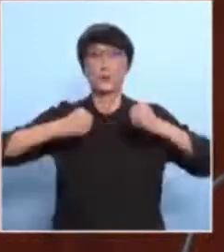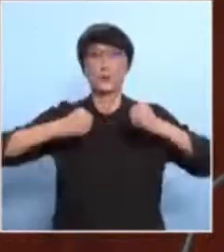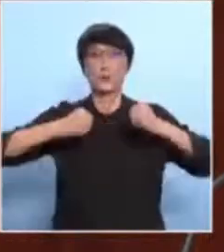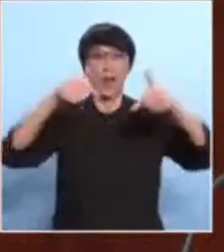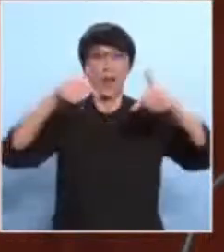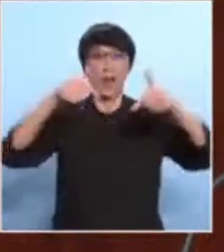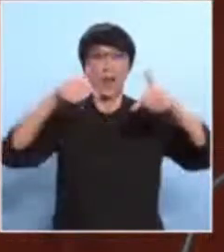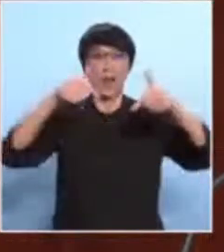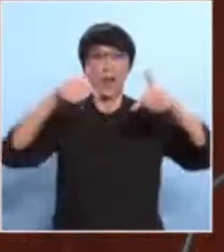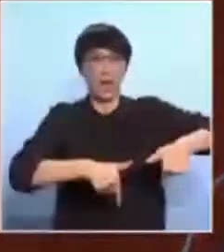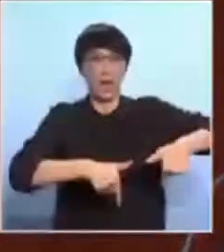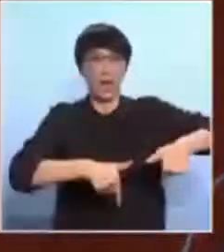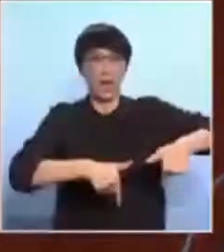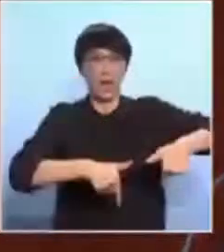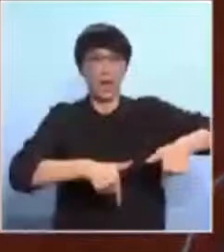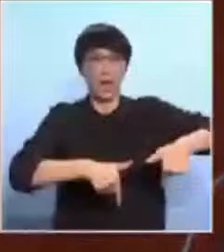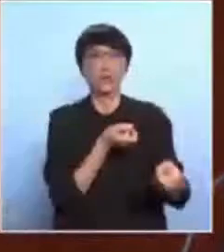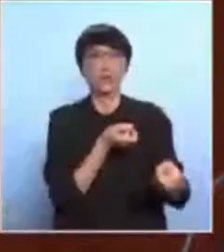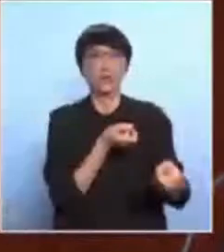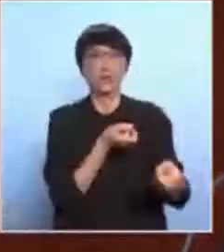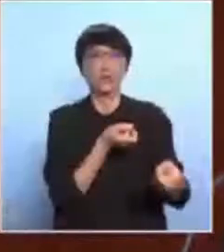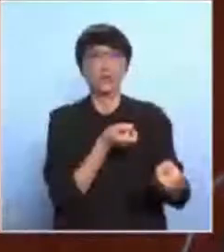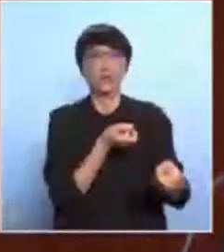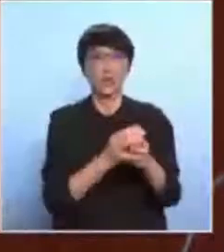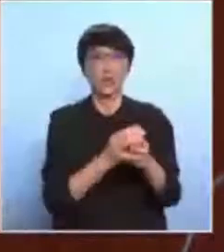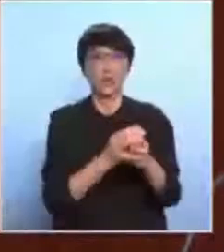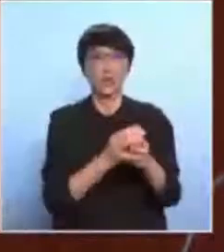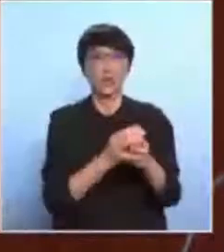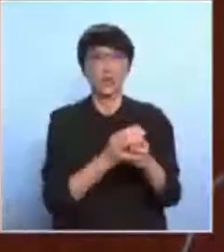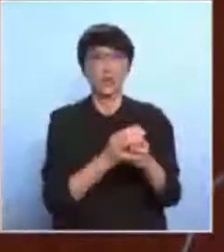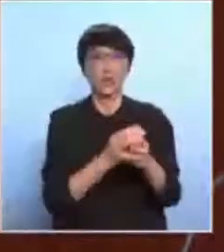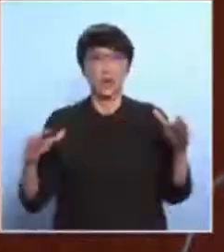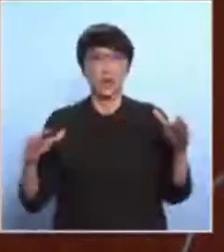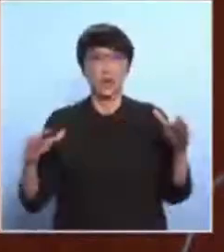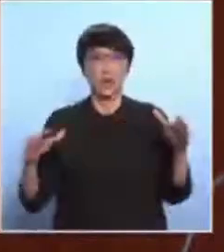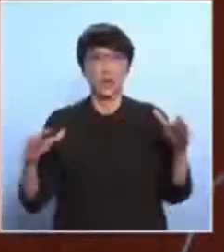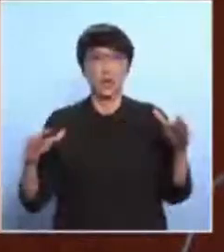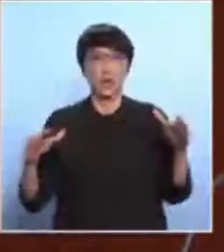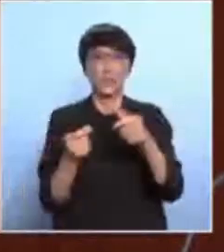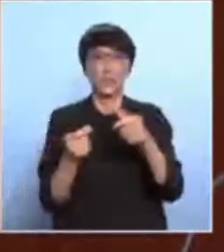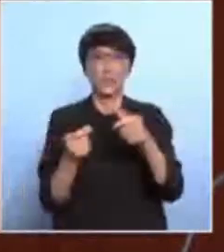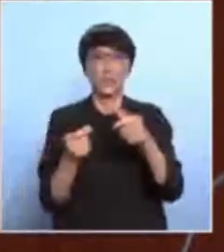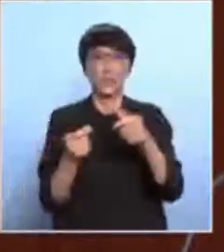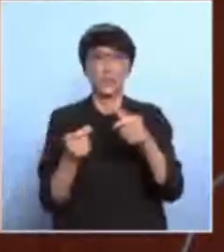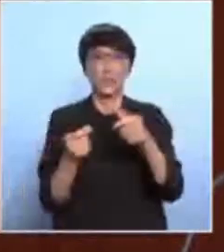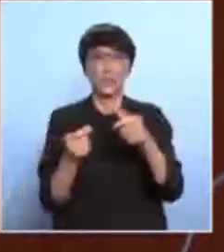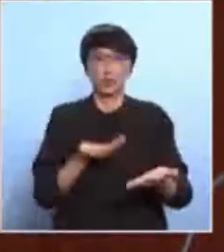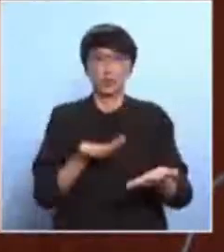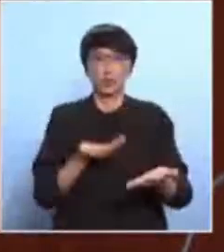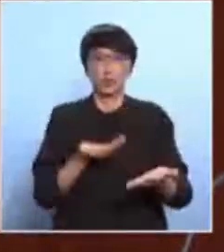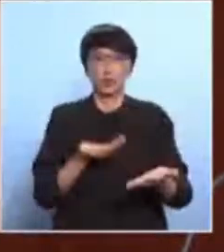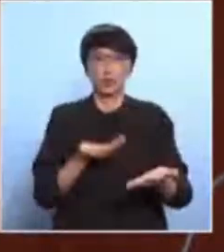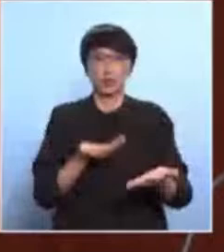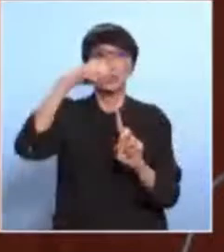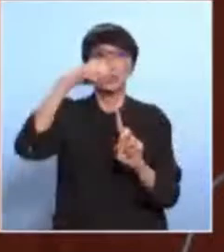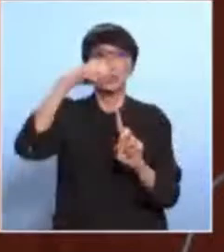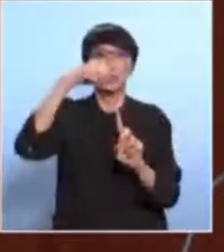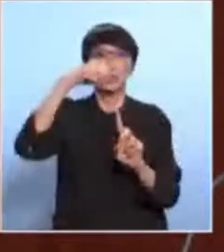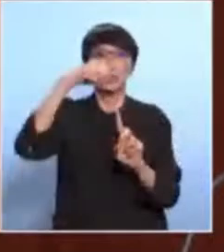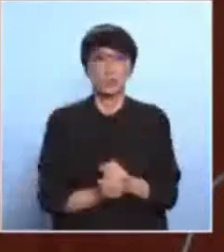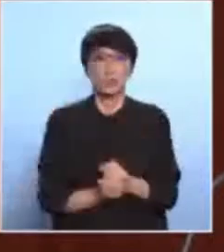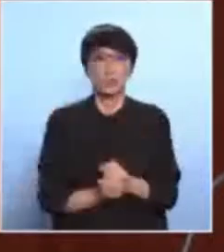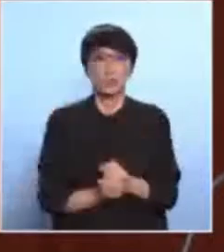waterfront and pier facility sites to the south of the Hong Kong Coliseum, so as to upgrade the facilities of the Hongham Station,